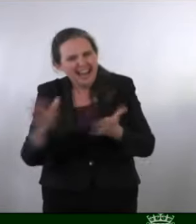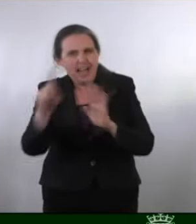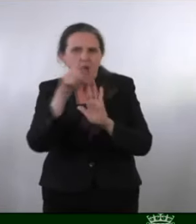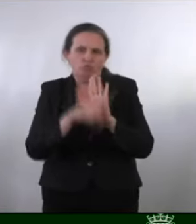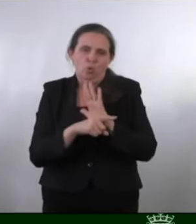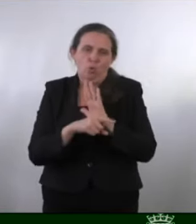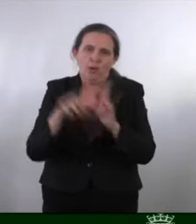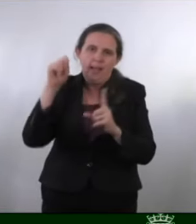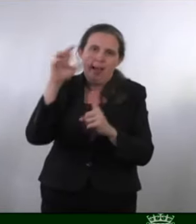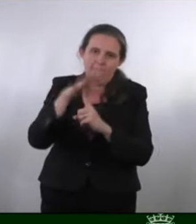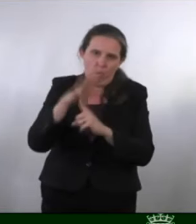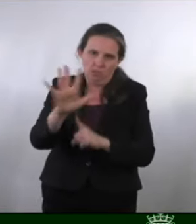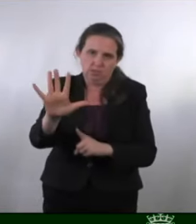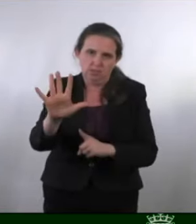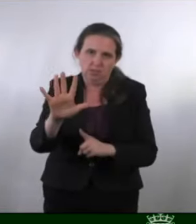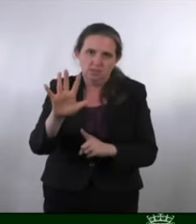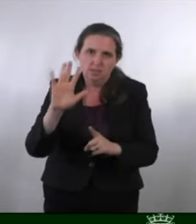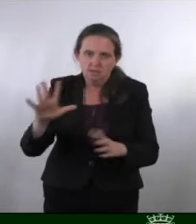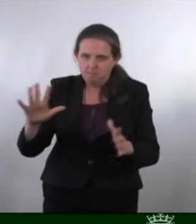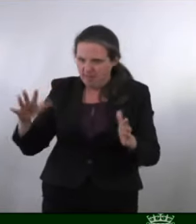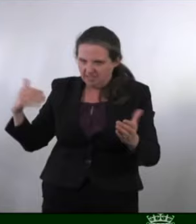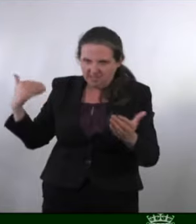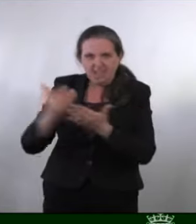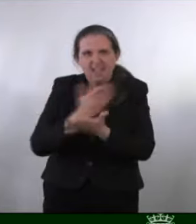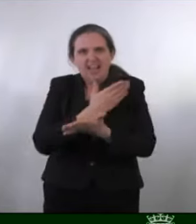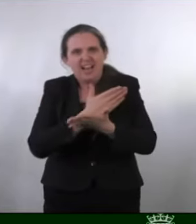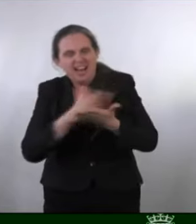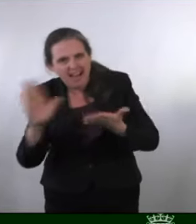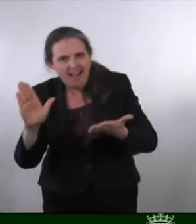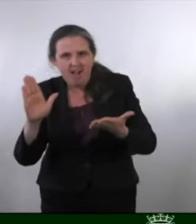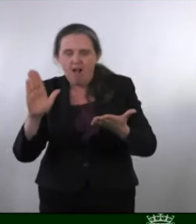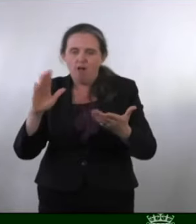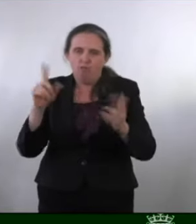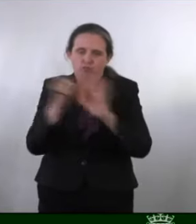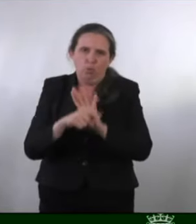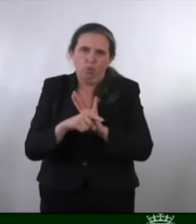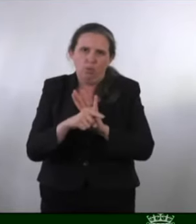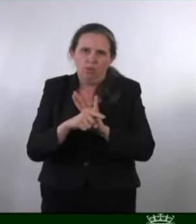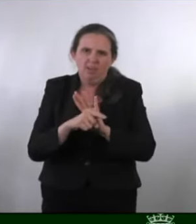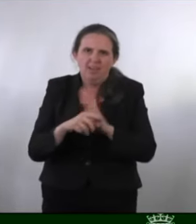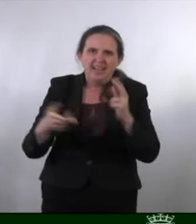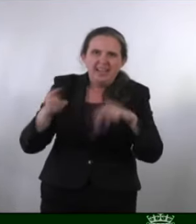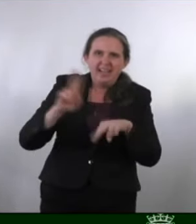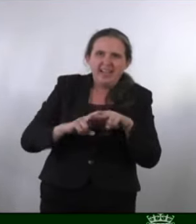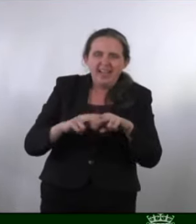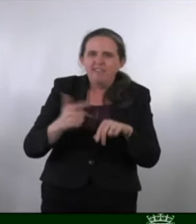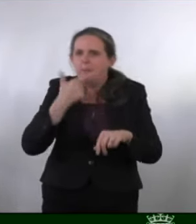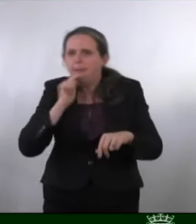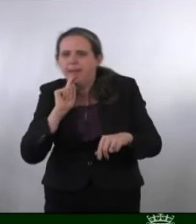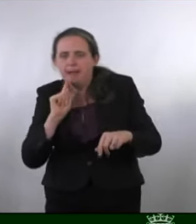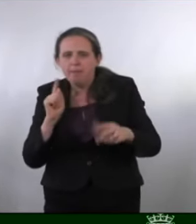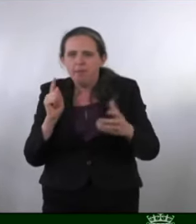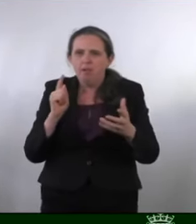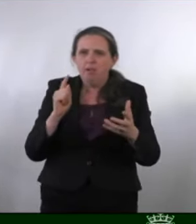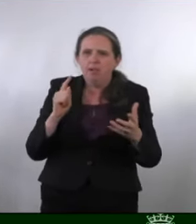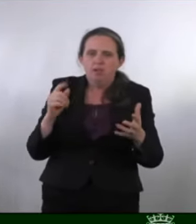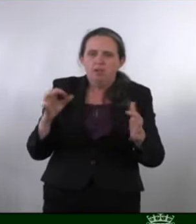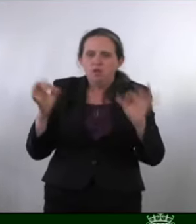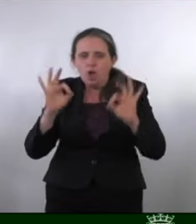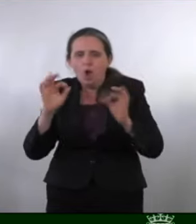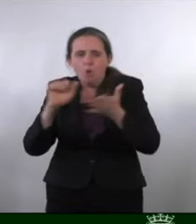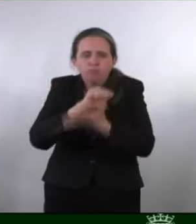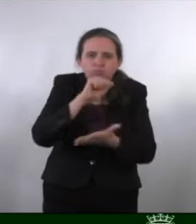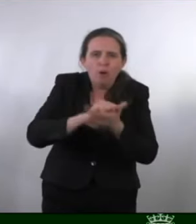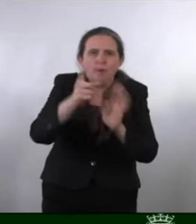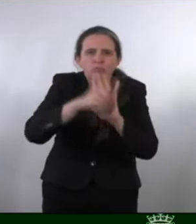COVID-secure, well-regulated, responsible hospitality businesses into illegal COVID-insecure gatherings to drink. That would